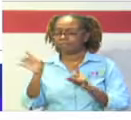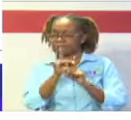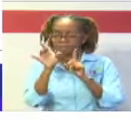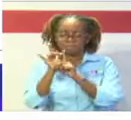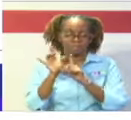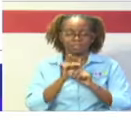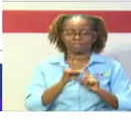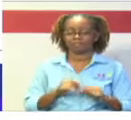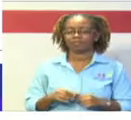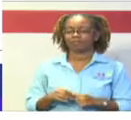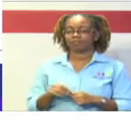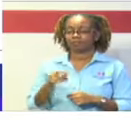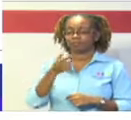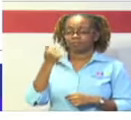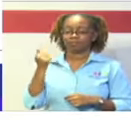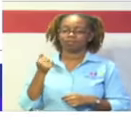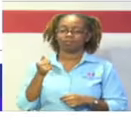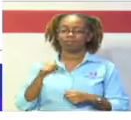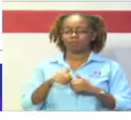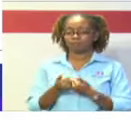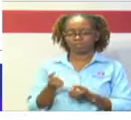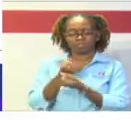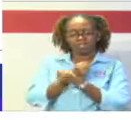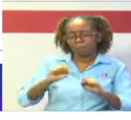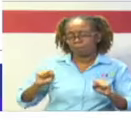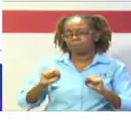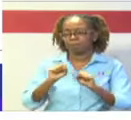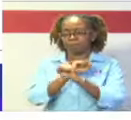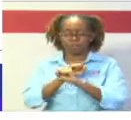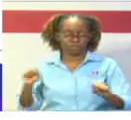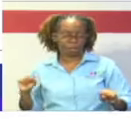sanitized and what it takes